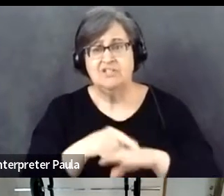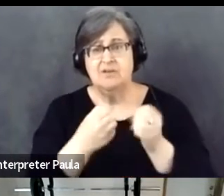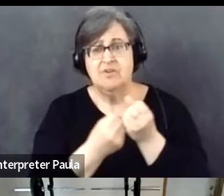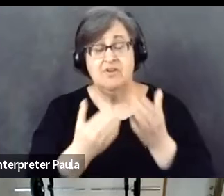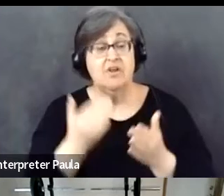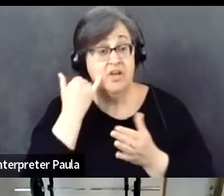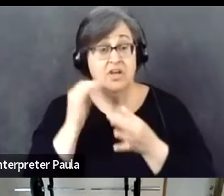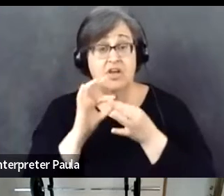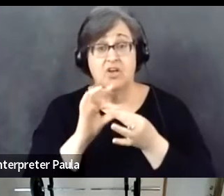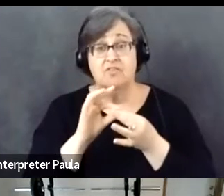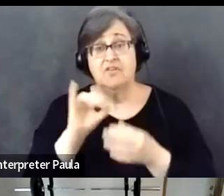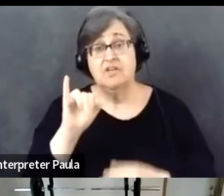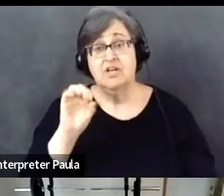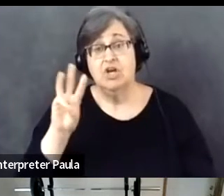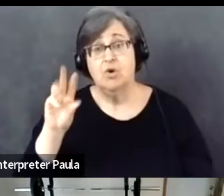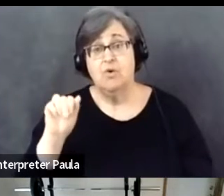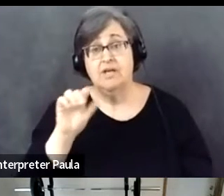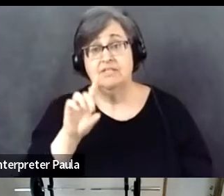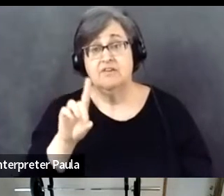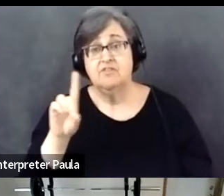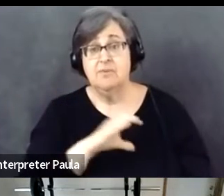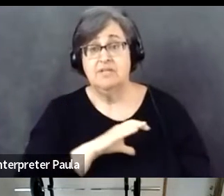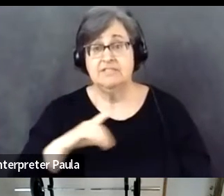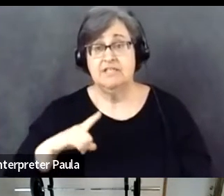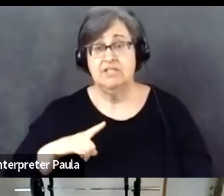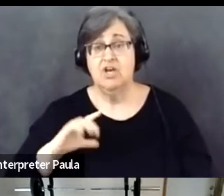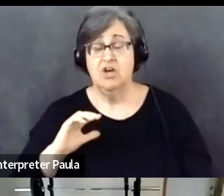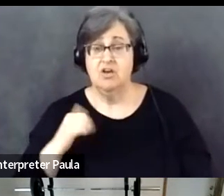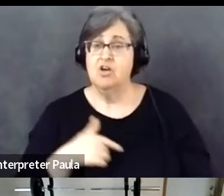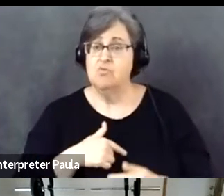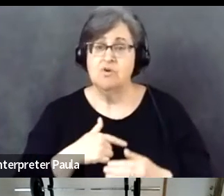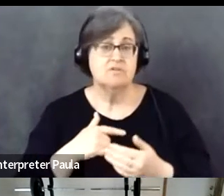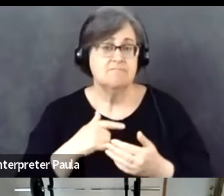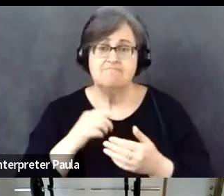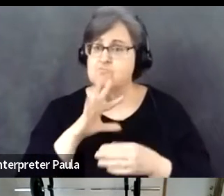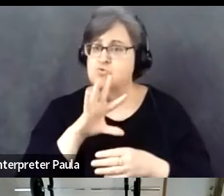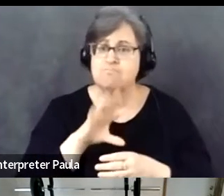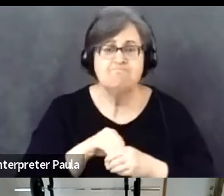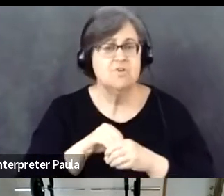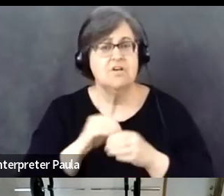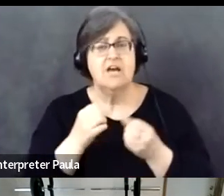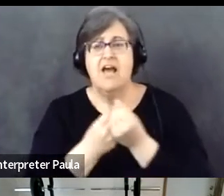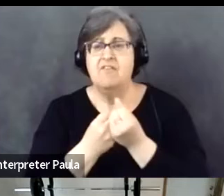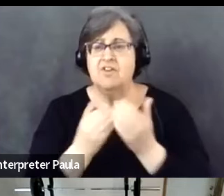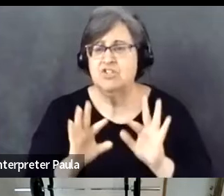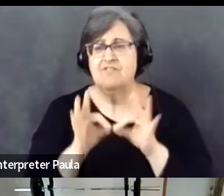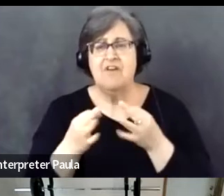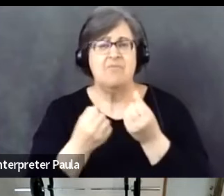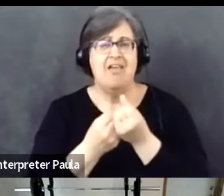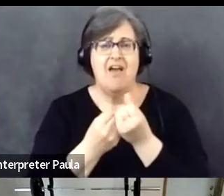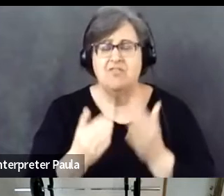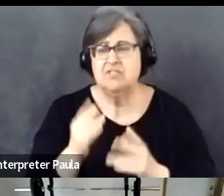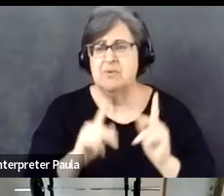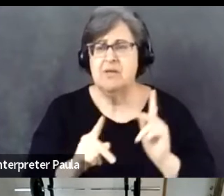Developmental Disability Council, that is what we're built on, is self-advocates, family advocates, people speaking up on behalf